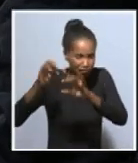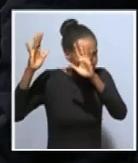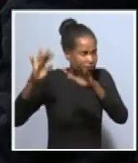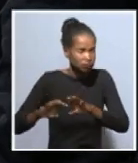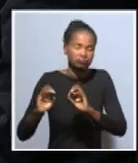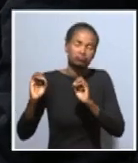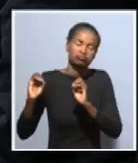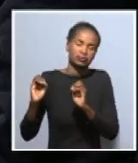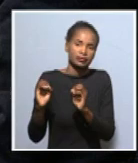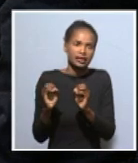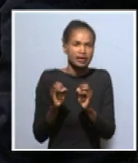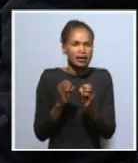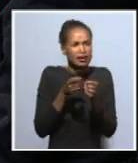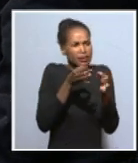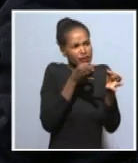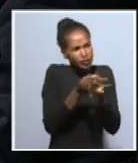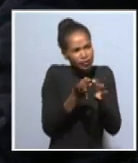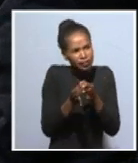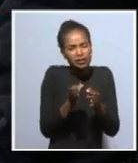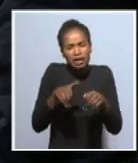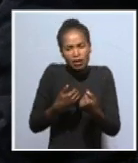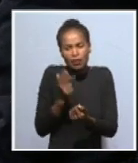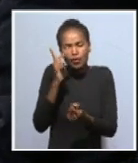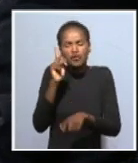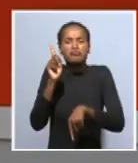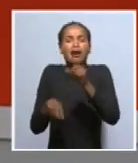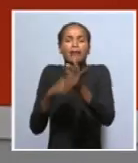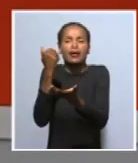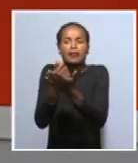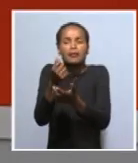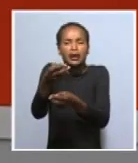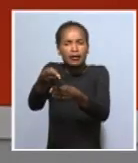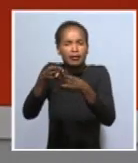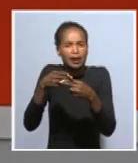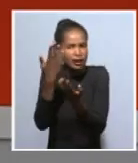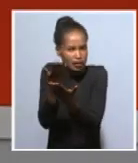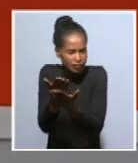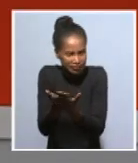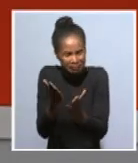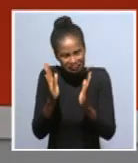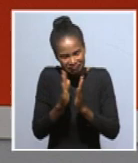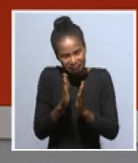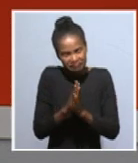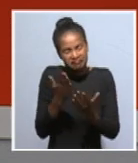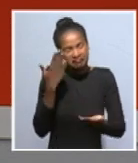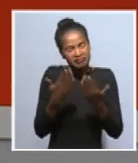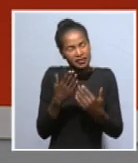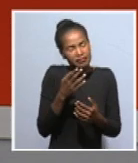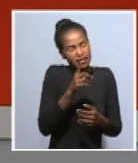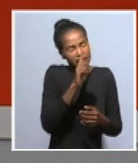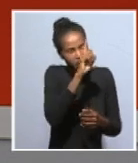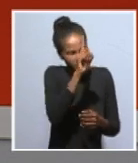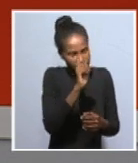the application process for both the relief and stimulus packages, please perhaps tell us how the bank